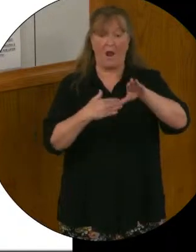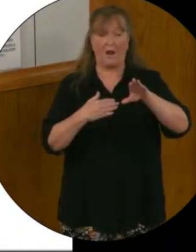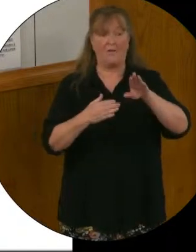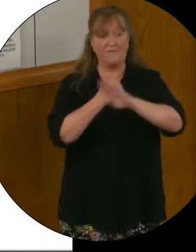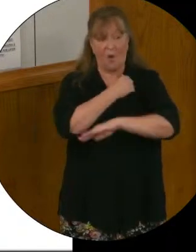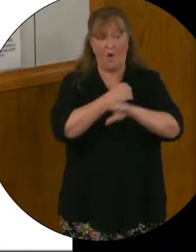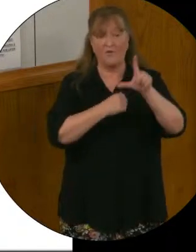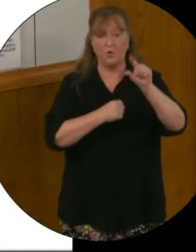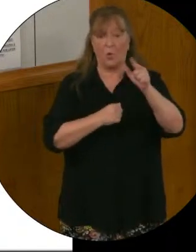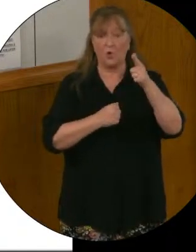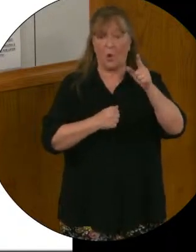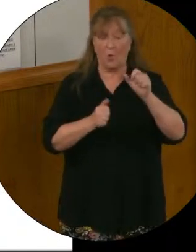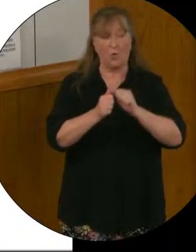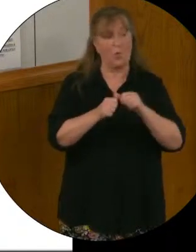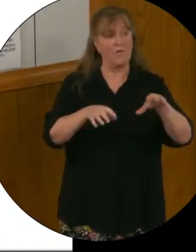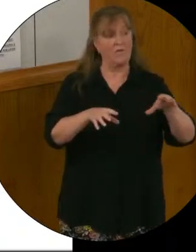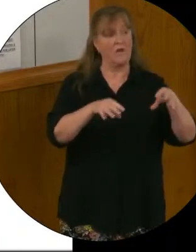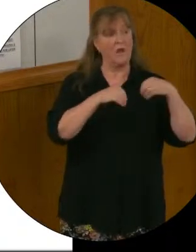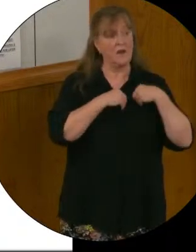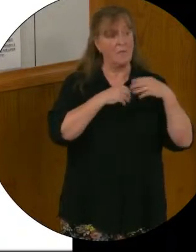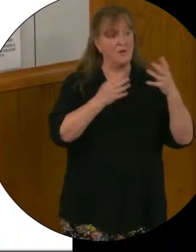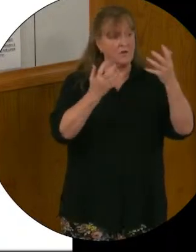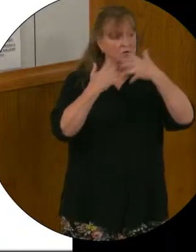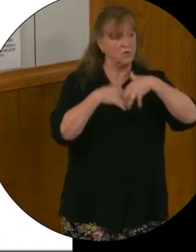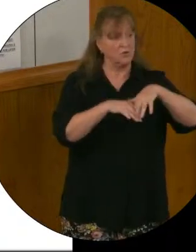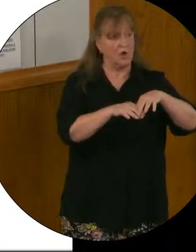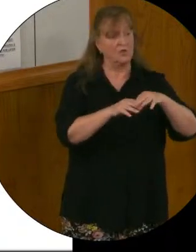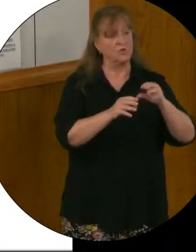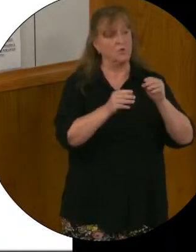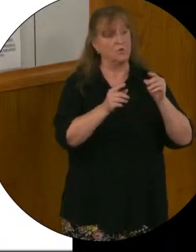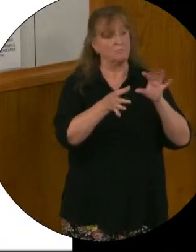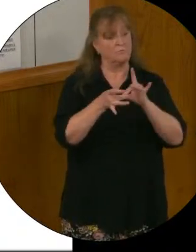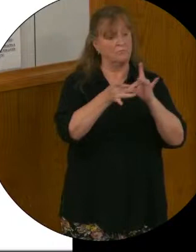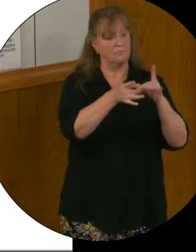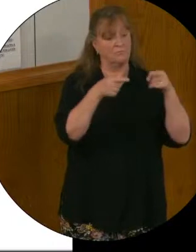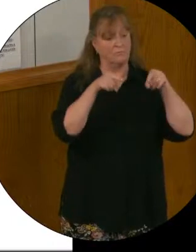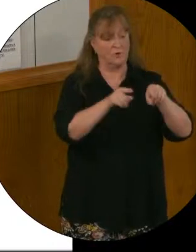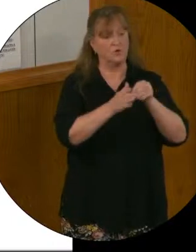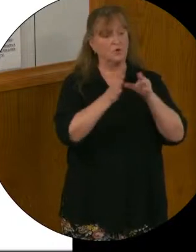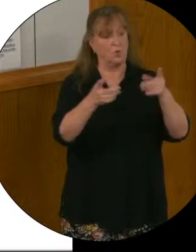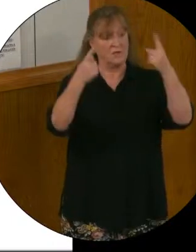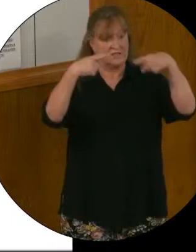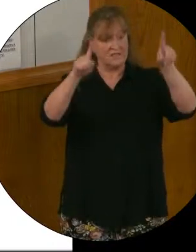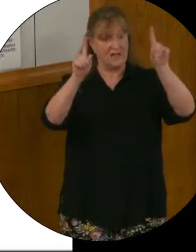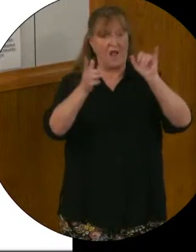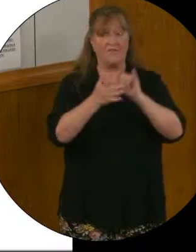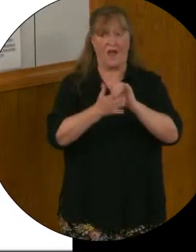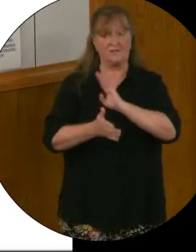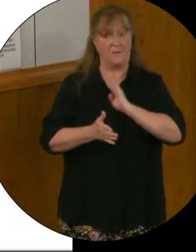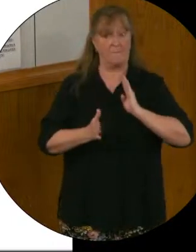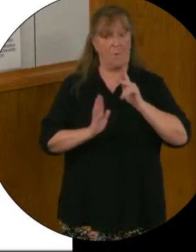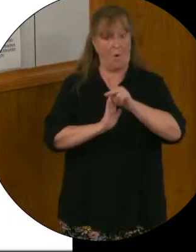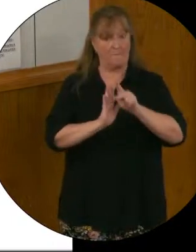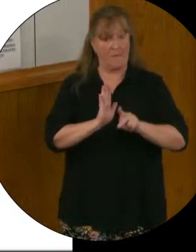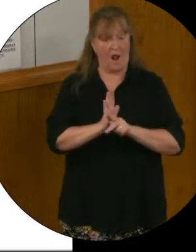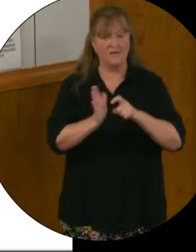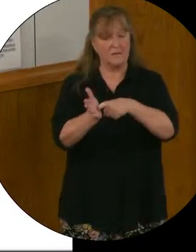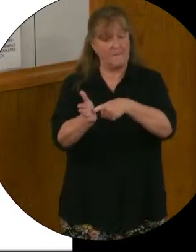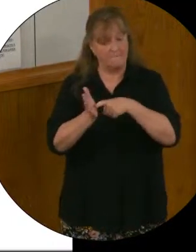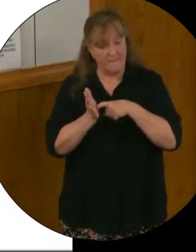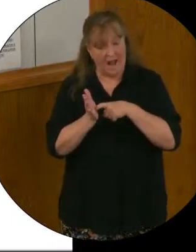2021, and adoption with a strategic goal of improving student success. So that's in their board policy, and it mandates the delivery